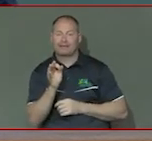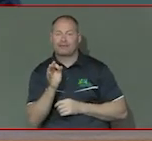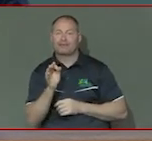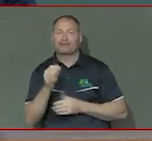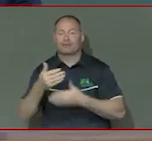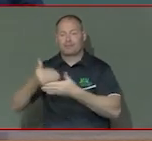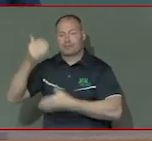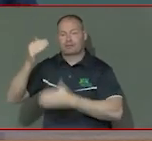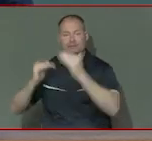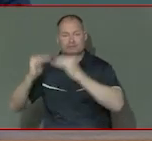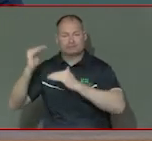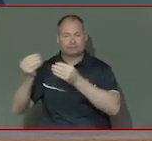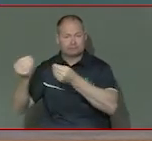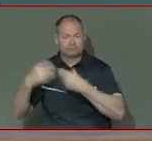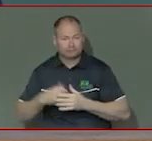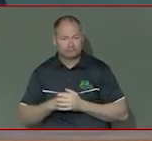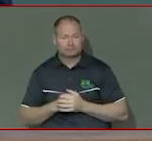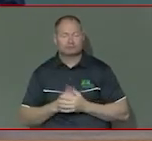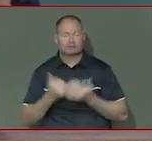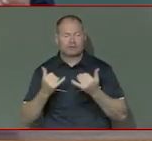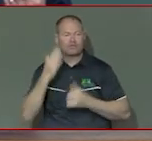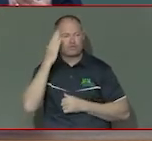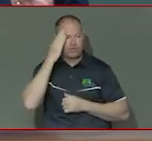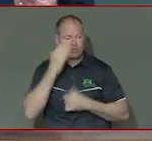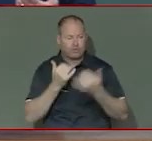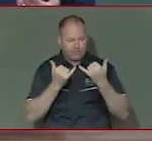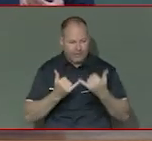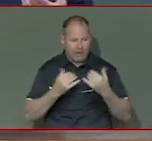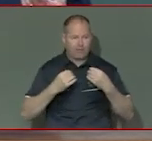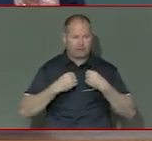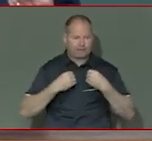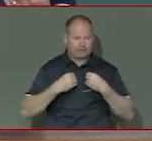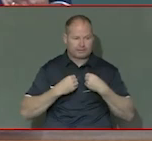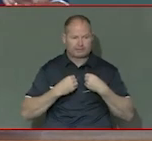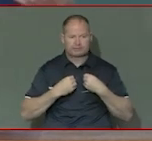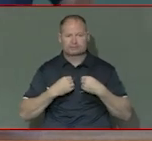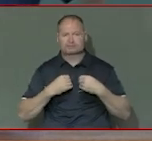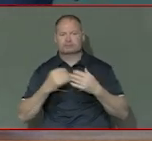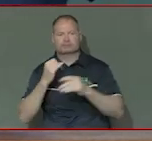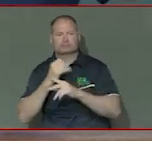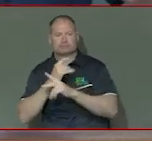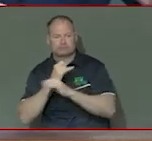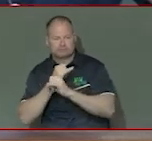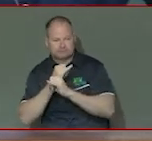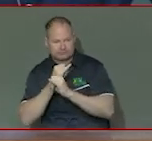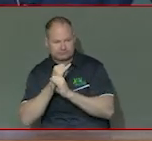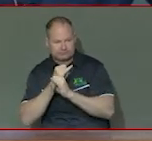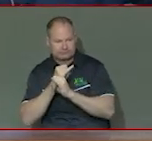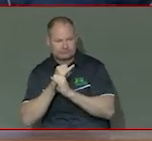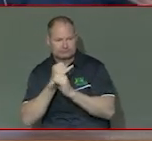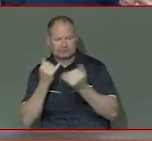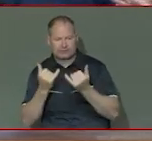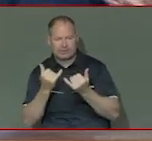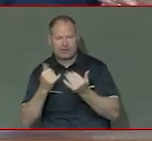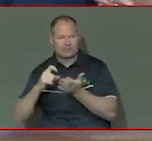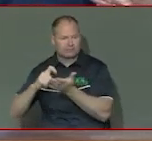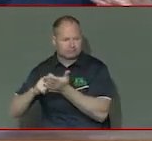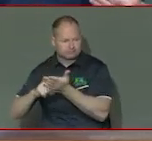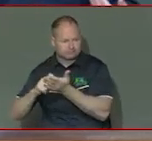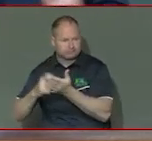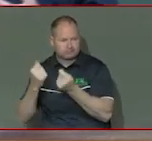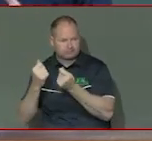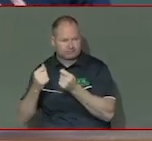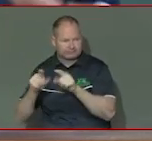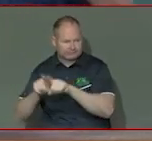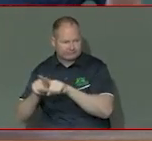sheet, you know current assets minus inventory is what? What's left? Your debtors and your cash and cash